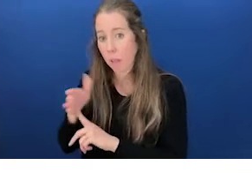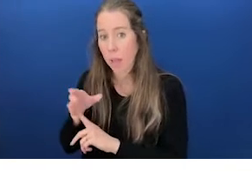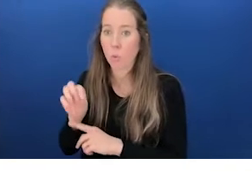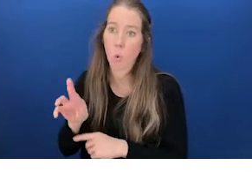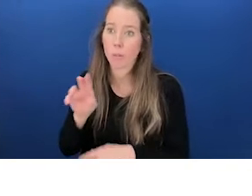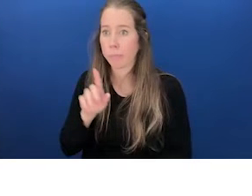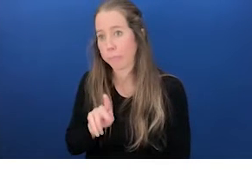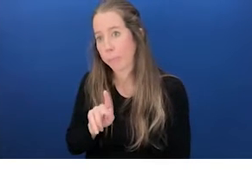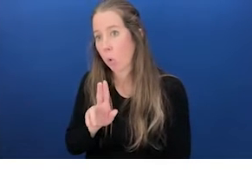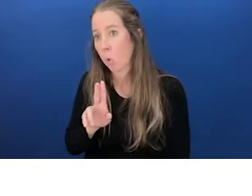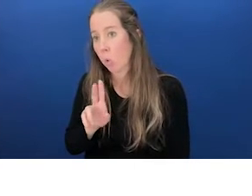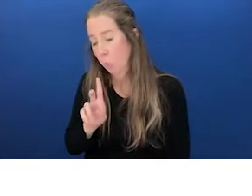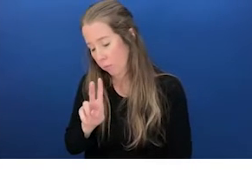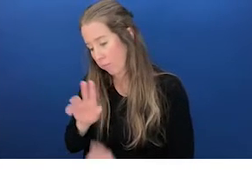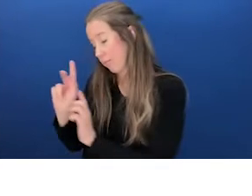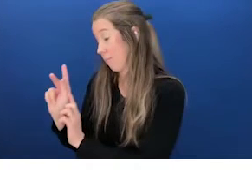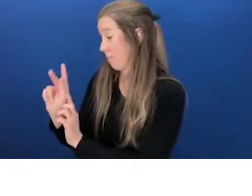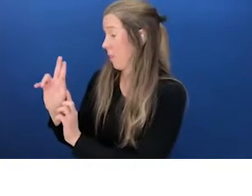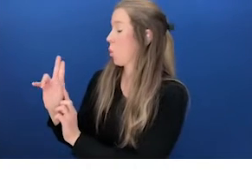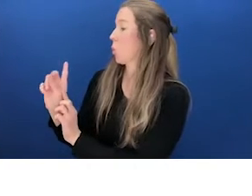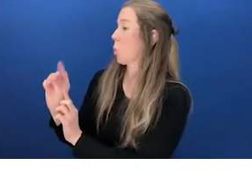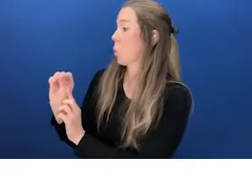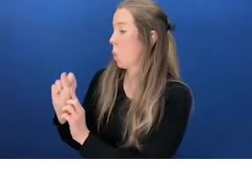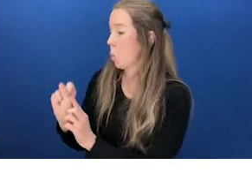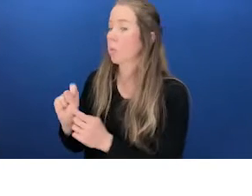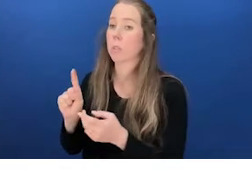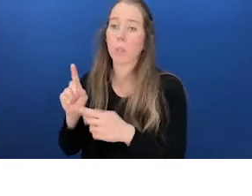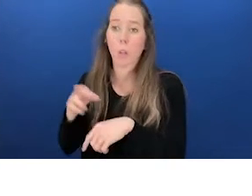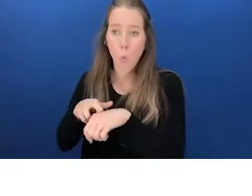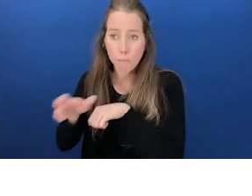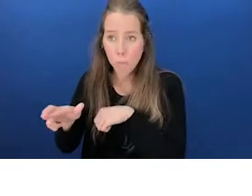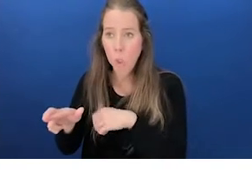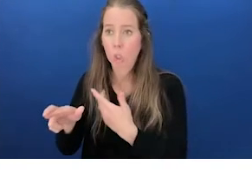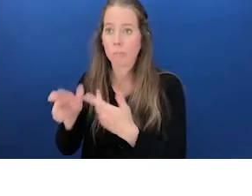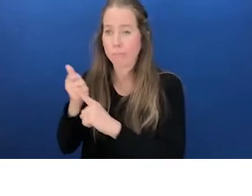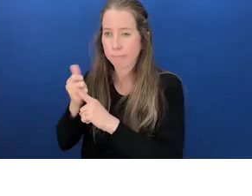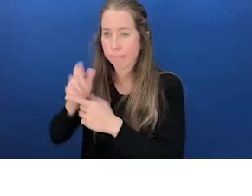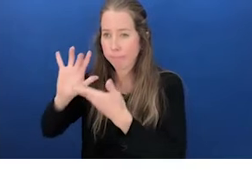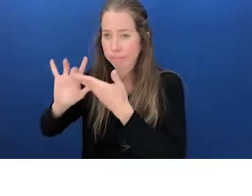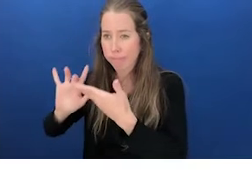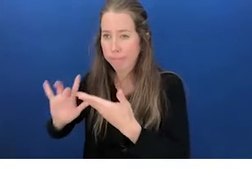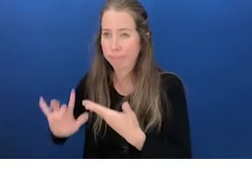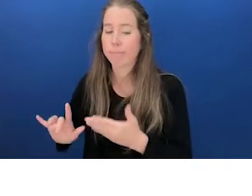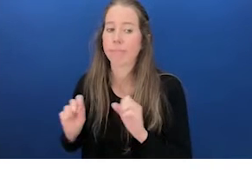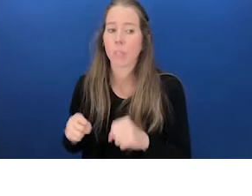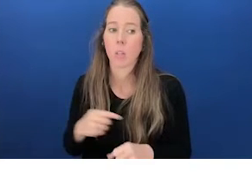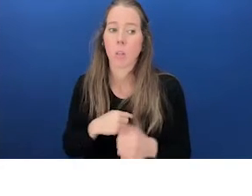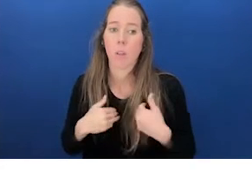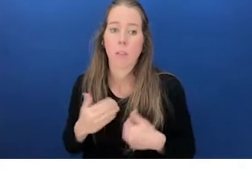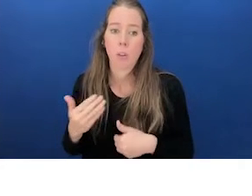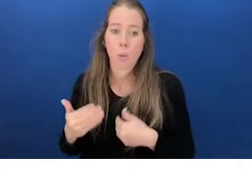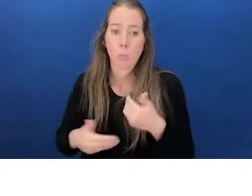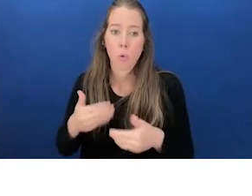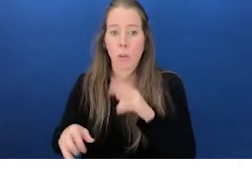kudos or referrals for those students manually as well. And we have progress reports that we